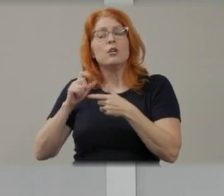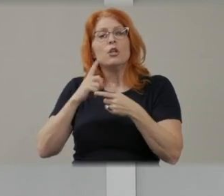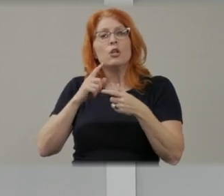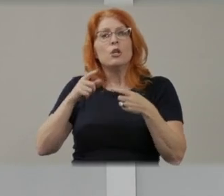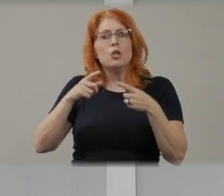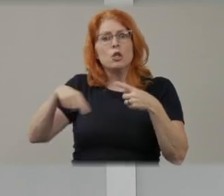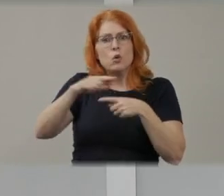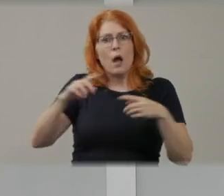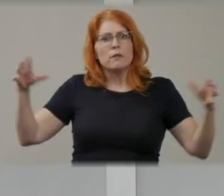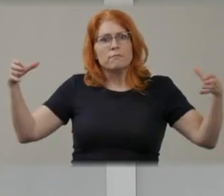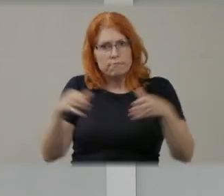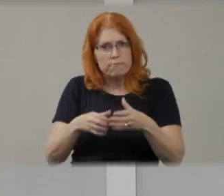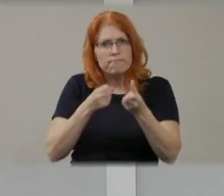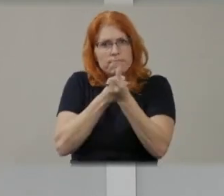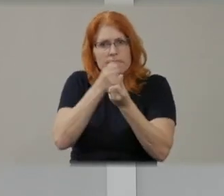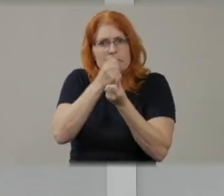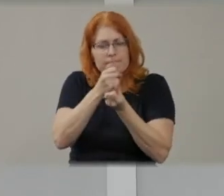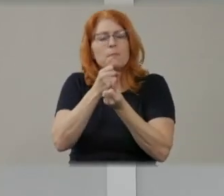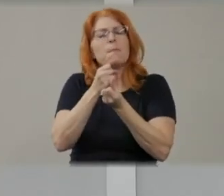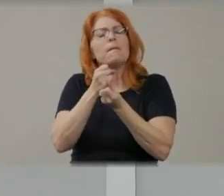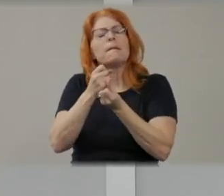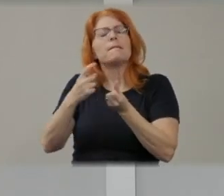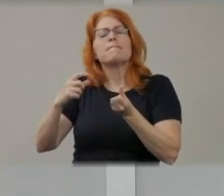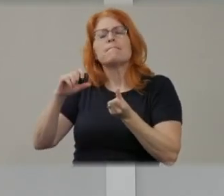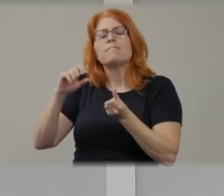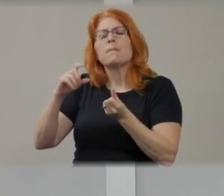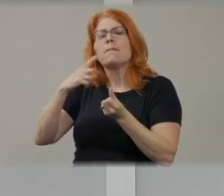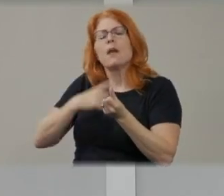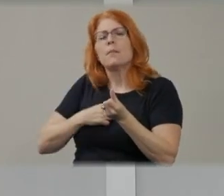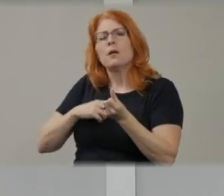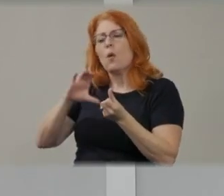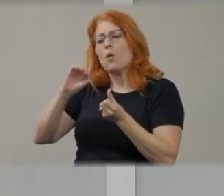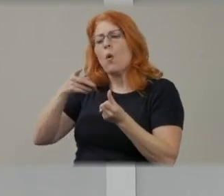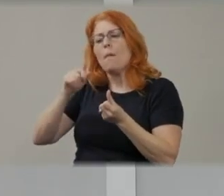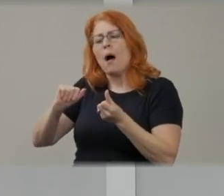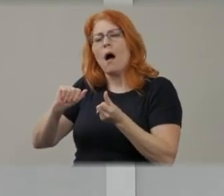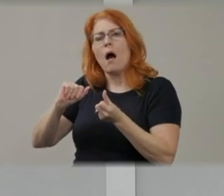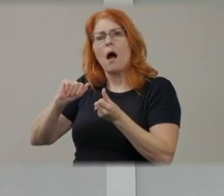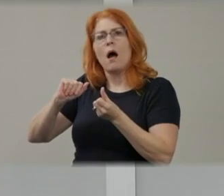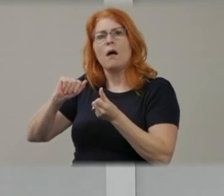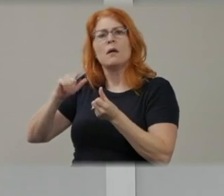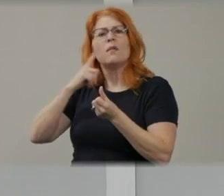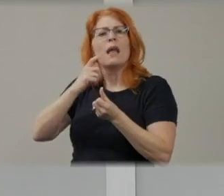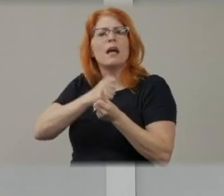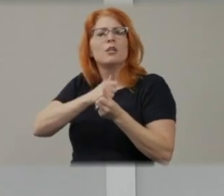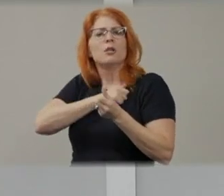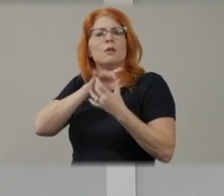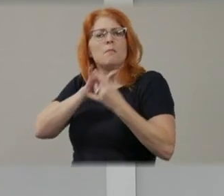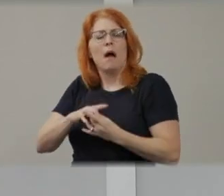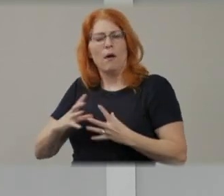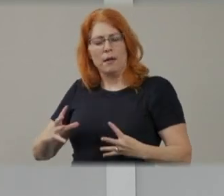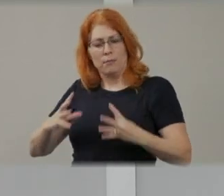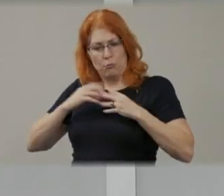But Shar, specifically, tell me with Copa, the attitude about